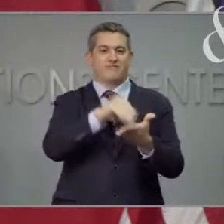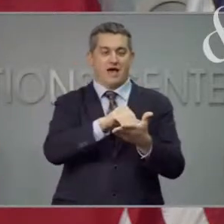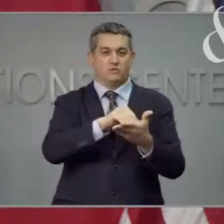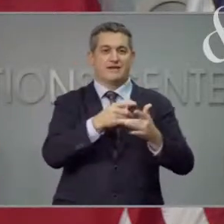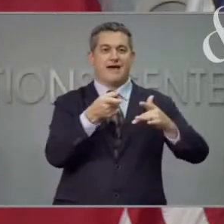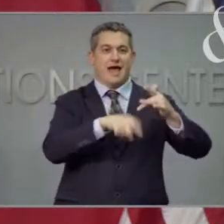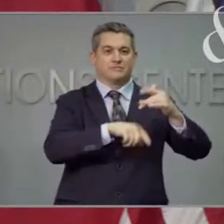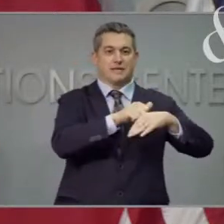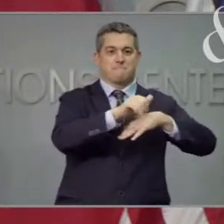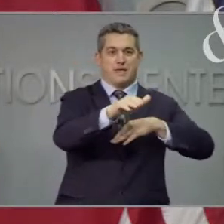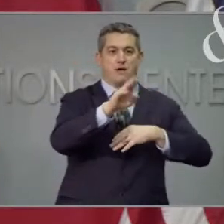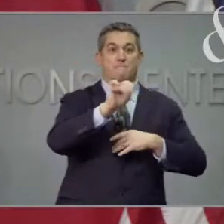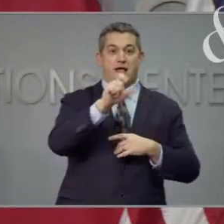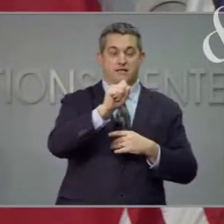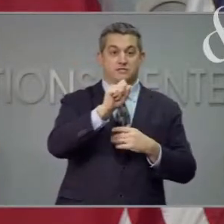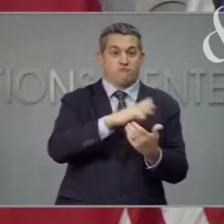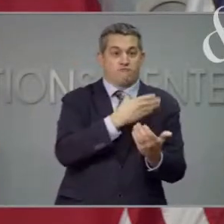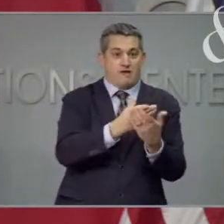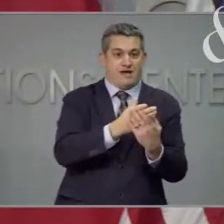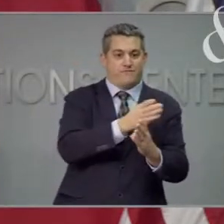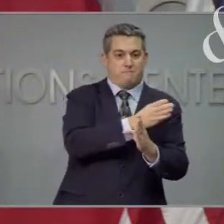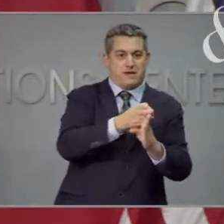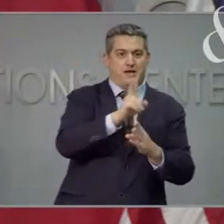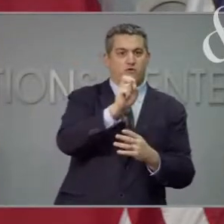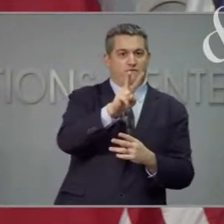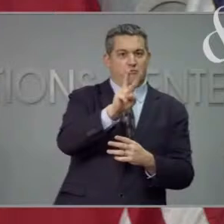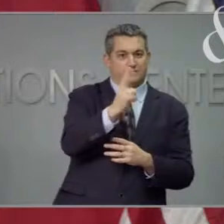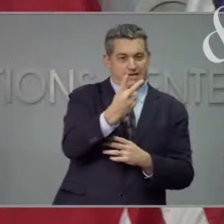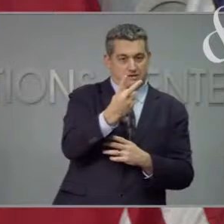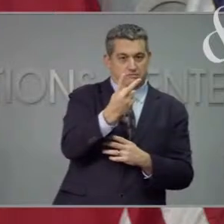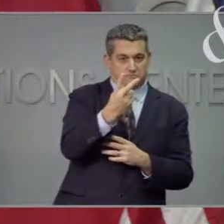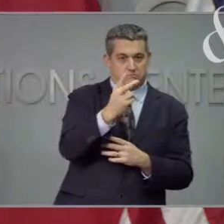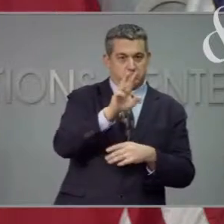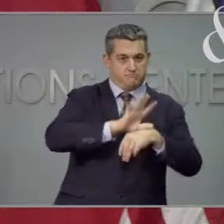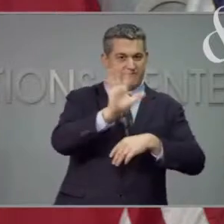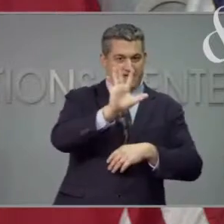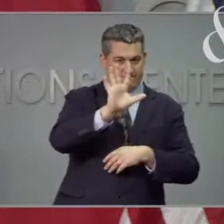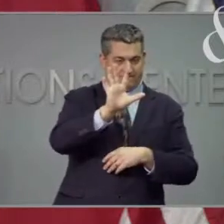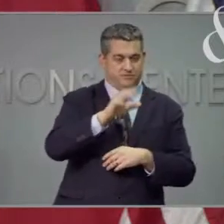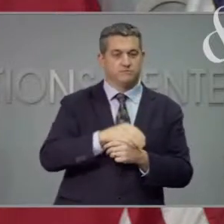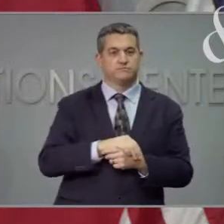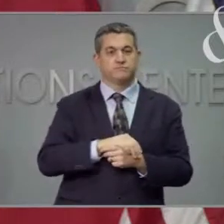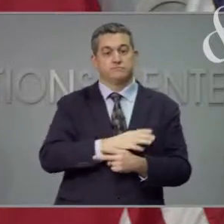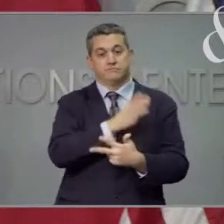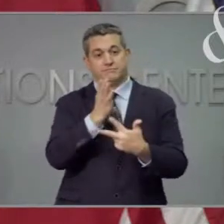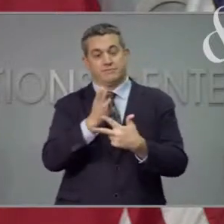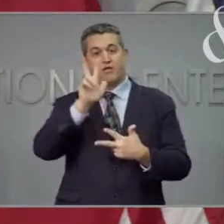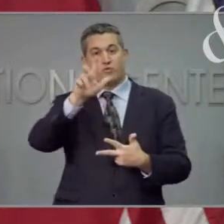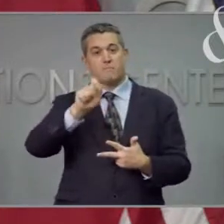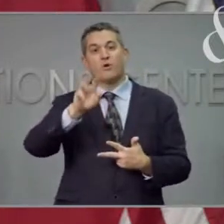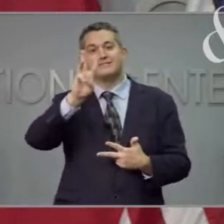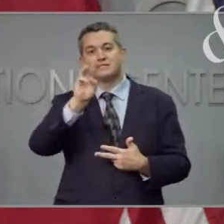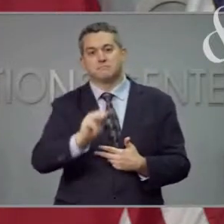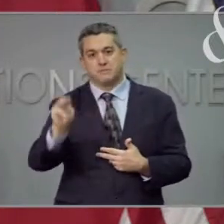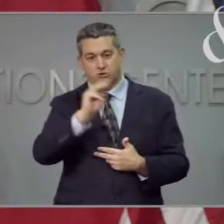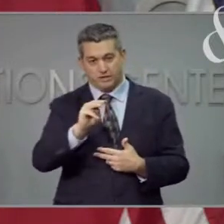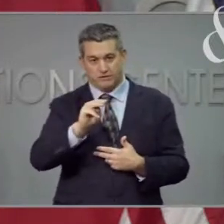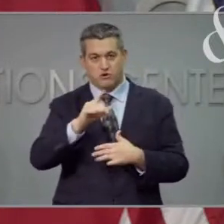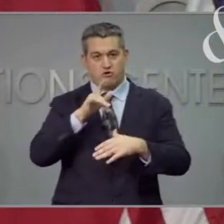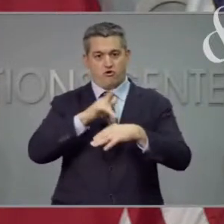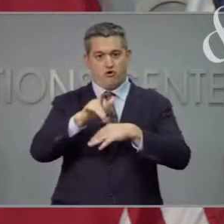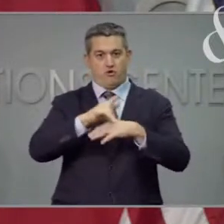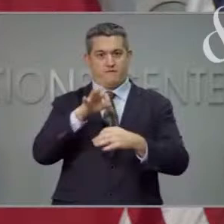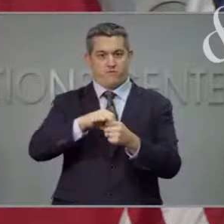977,000 absentee by mail ballots cast by 5 p.m. on Monday, November 2nd, 3.6 million